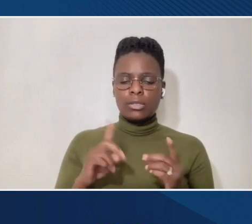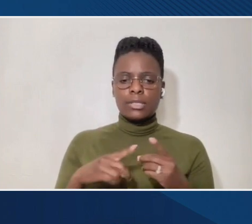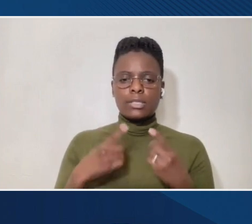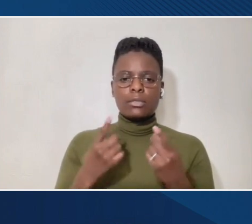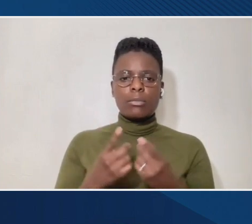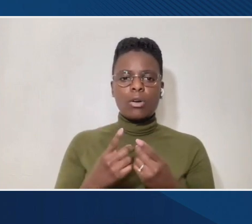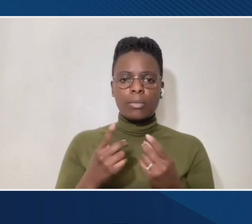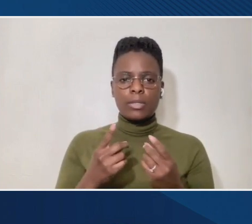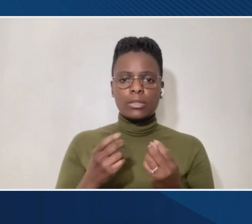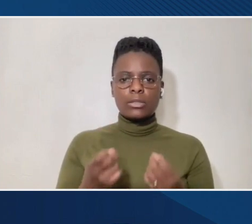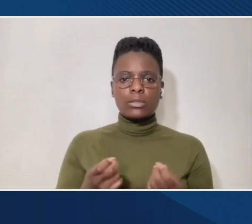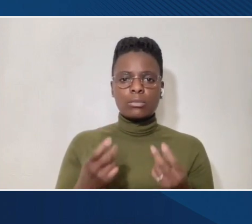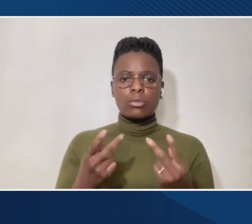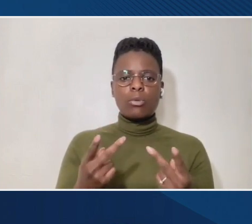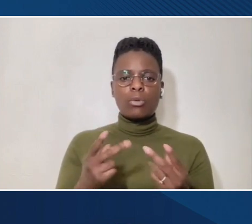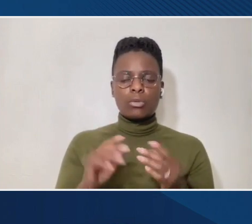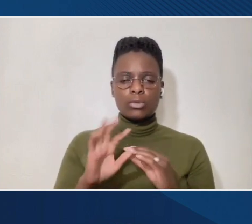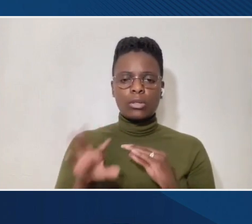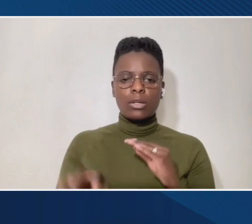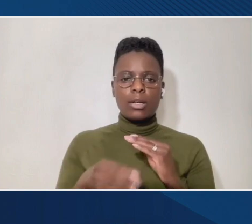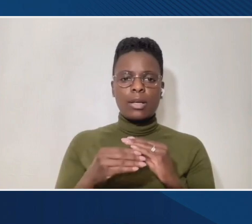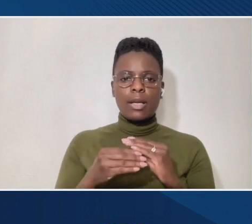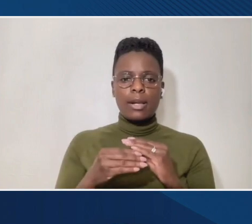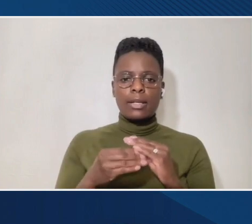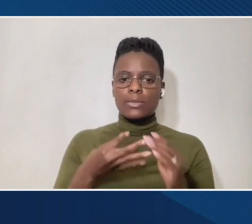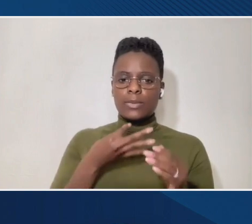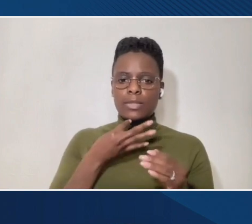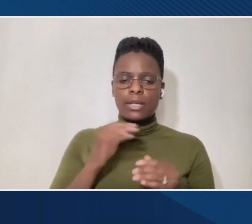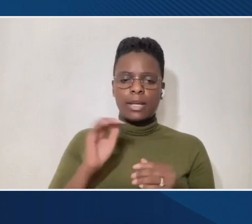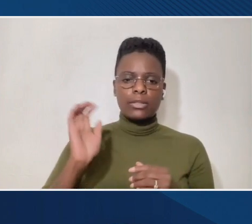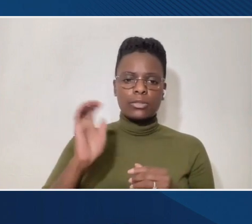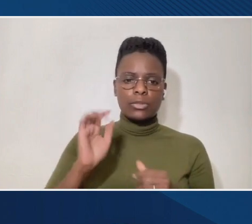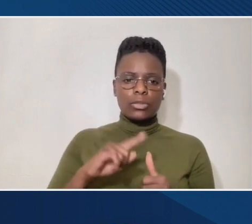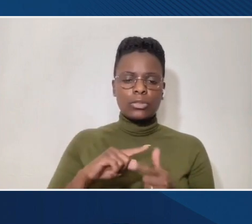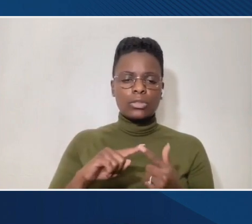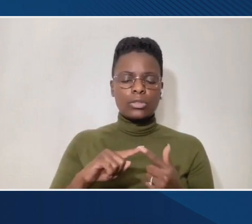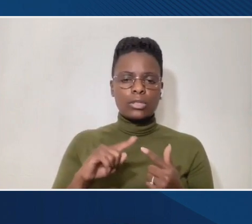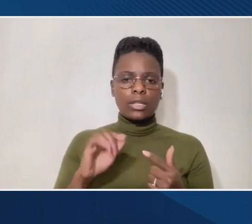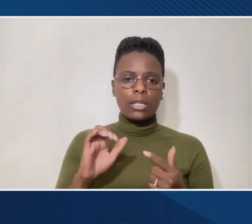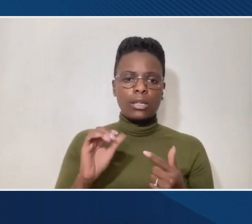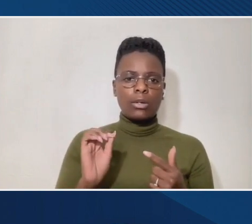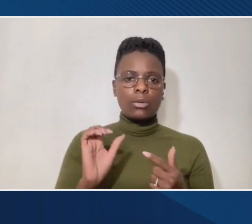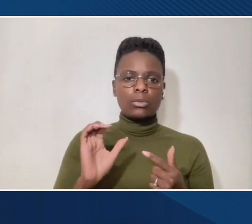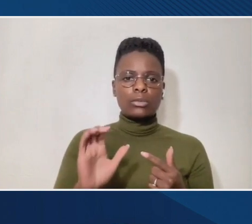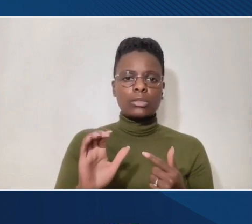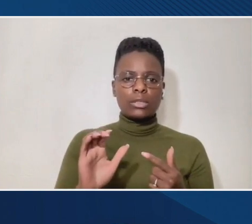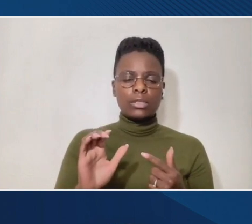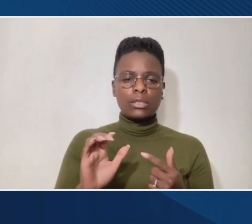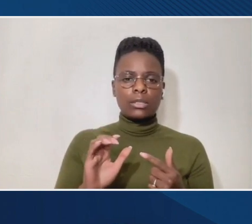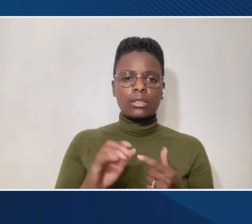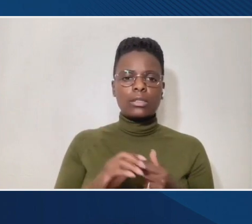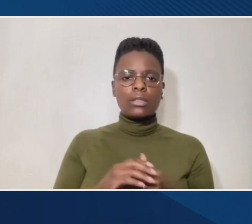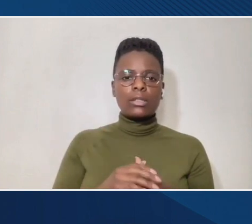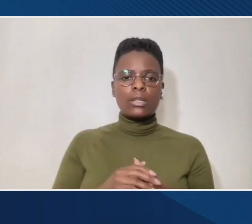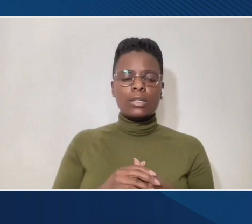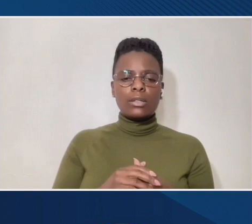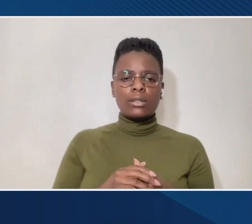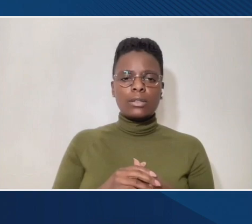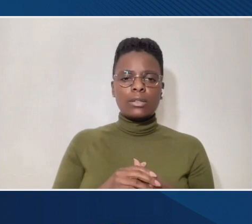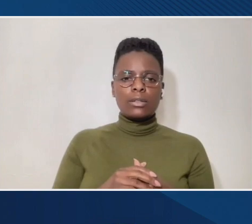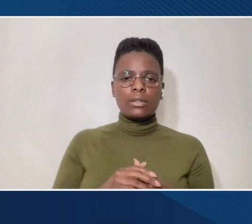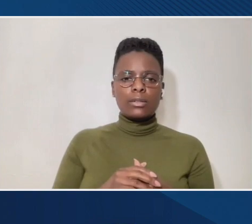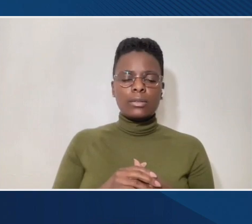Thank you for your comments. Aaron, did you wanted to respond? I need to wait. I would like, is anybody else from the subcommittee